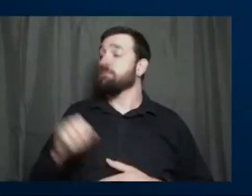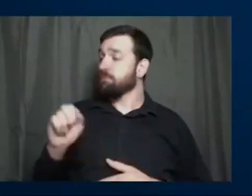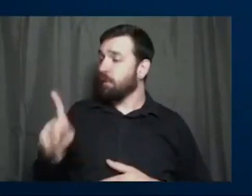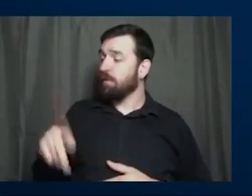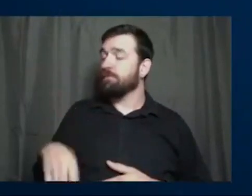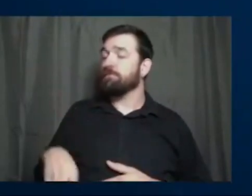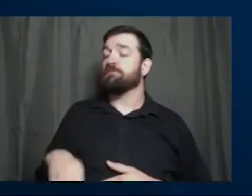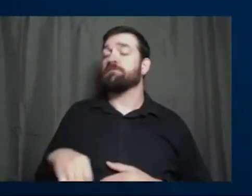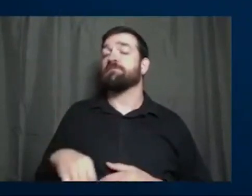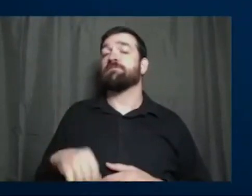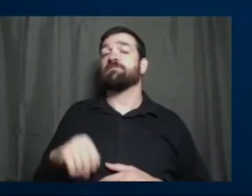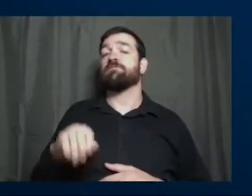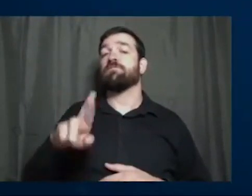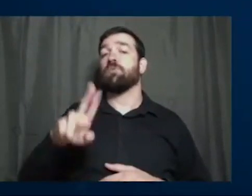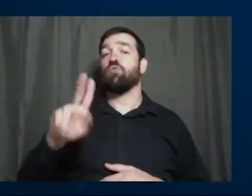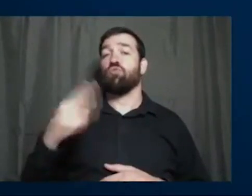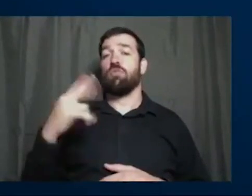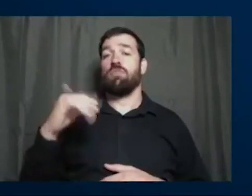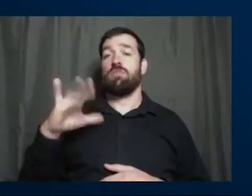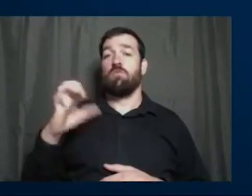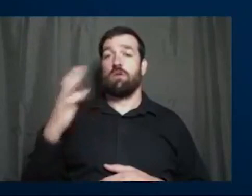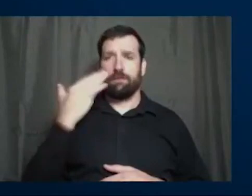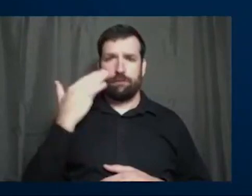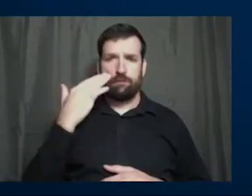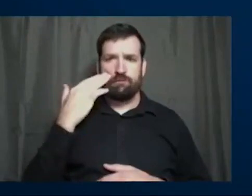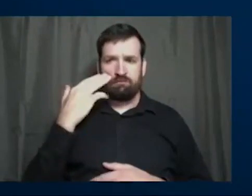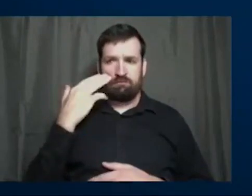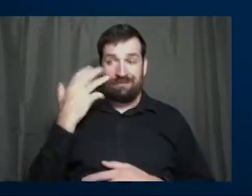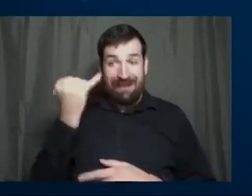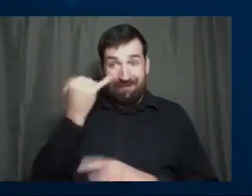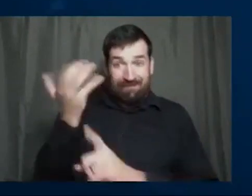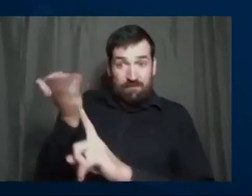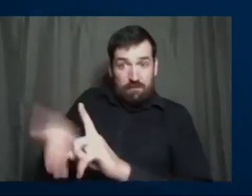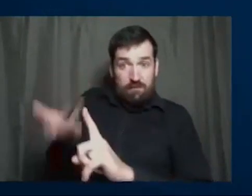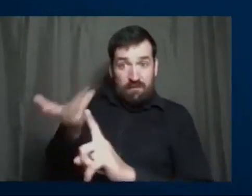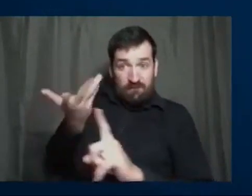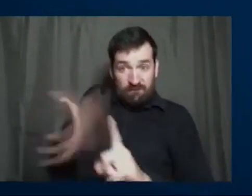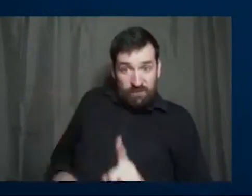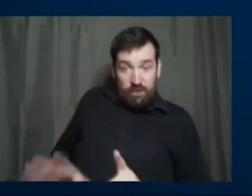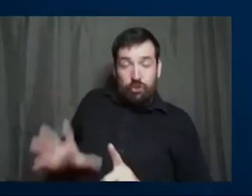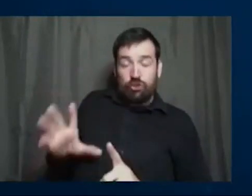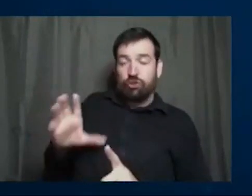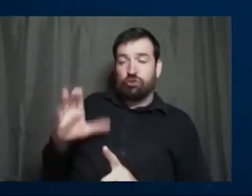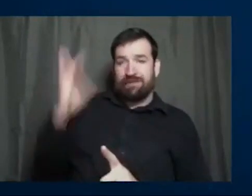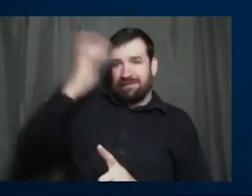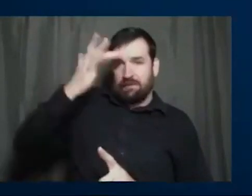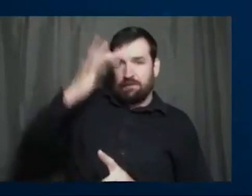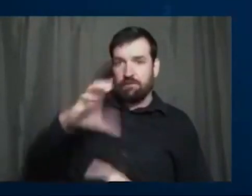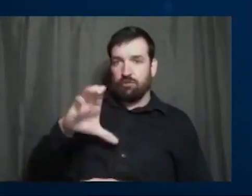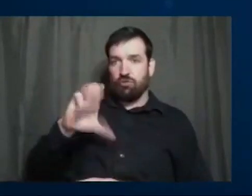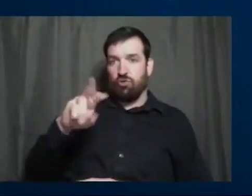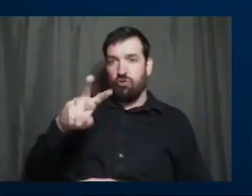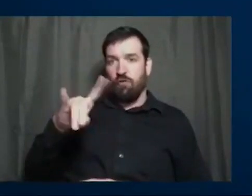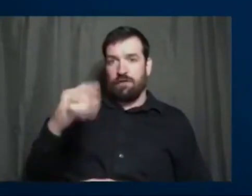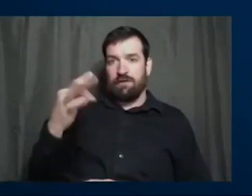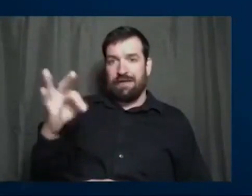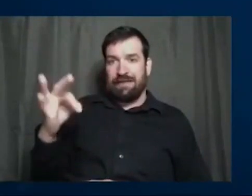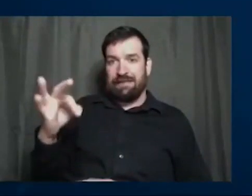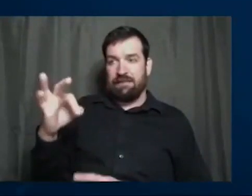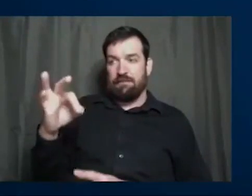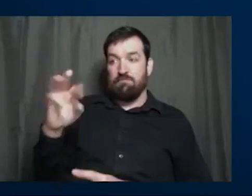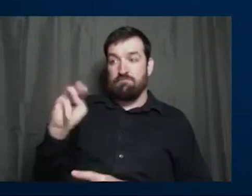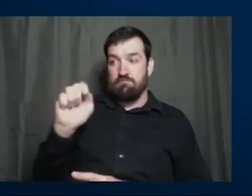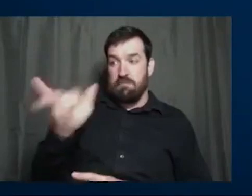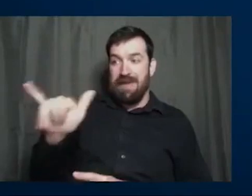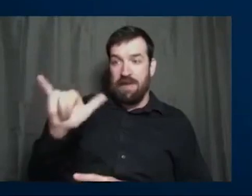know, do people that have had COVID-19 in May of 2020, do they have any protection now without the